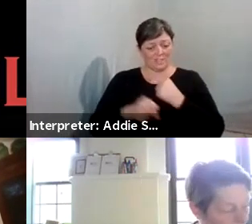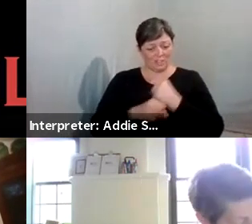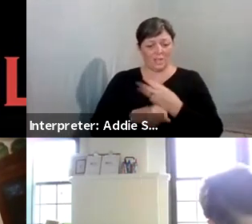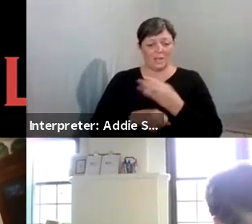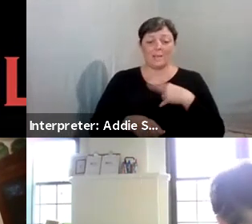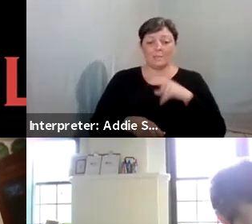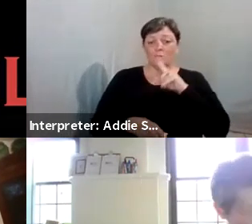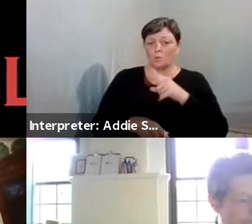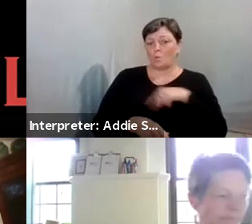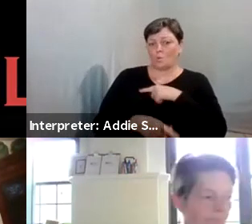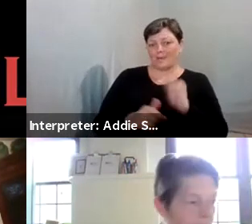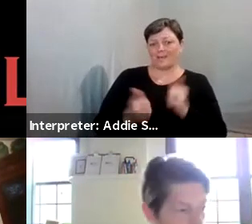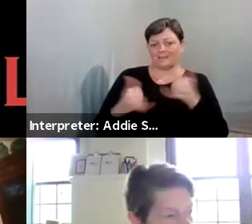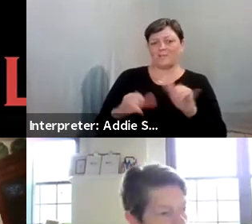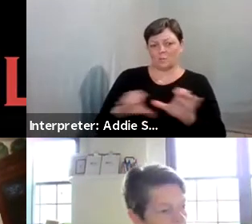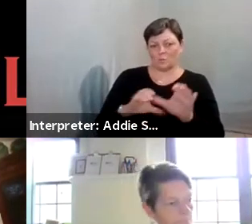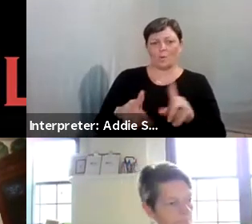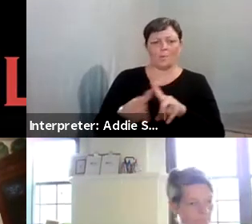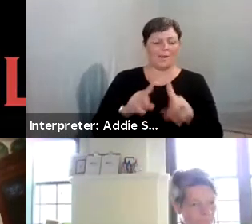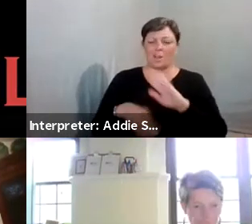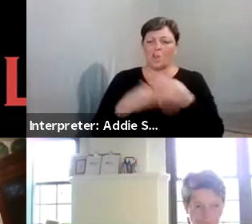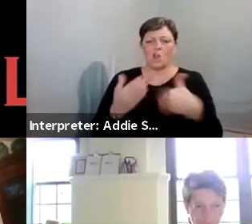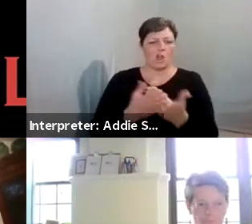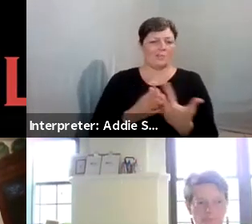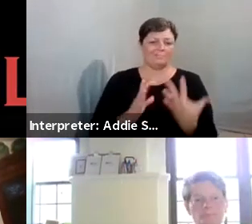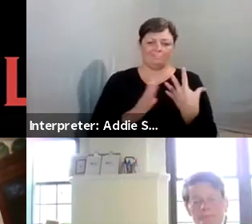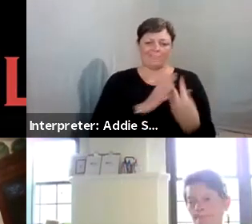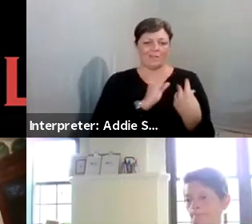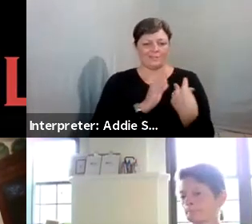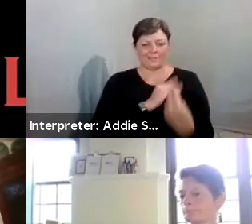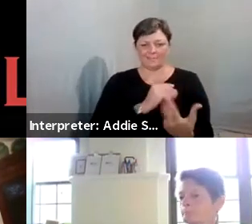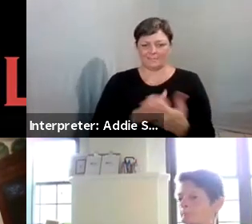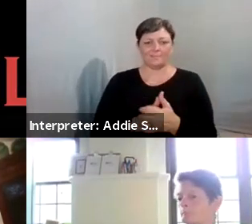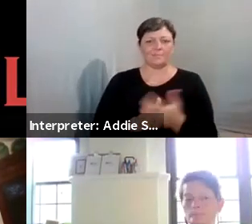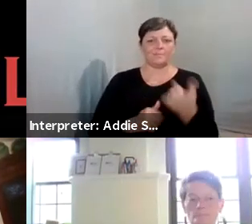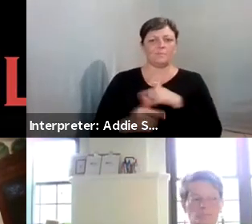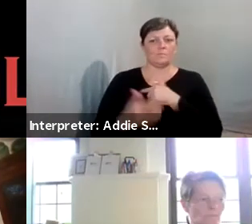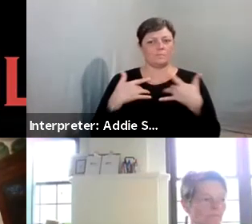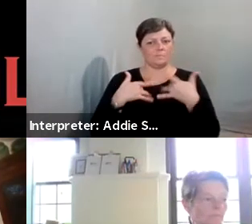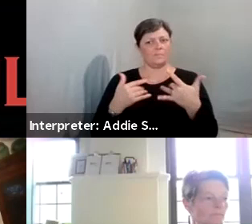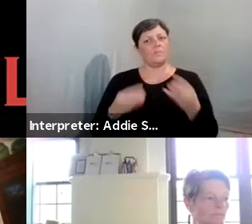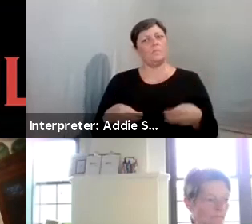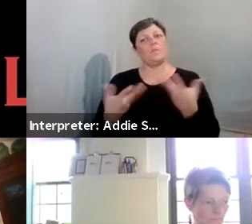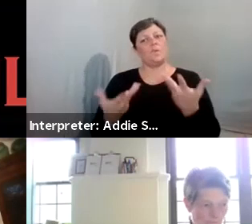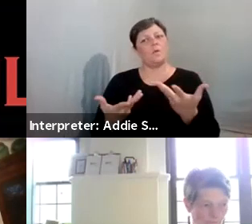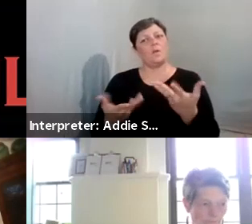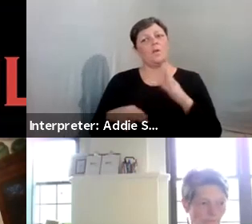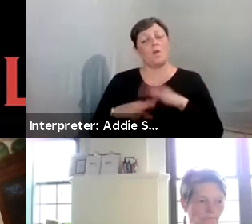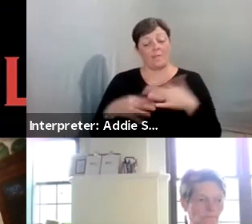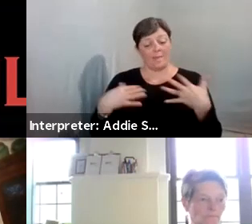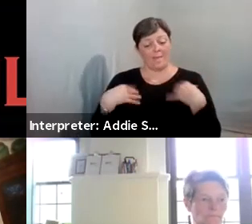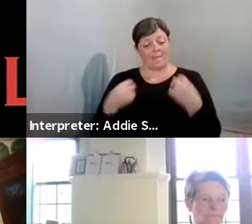we'll still be able to do those. It's going to have to all be outside. We usually offer on those health